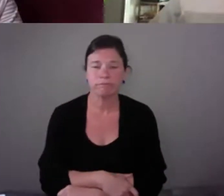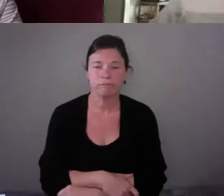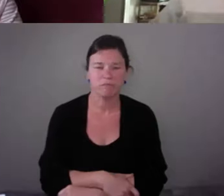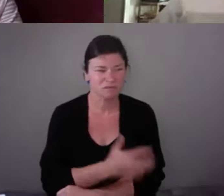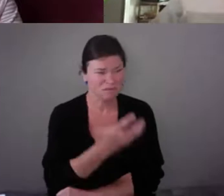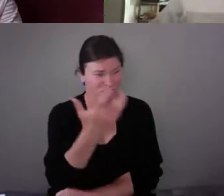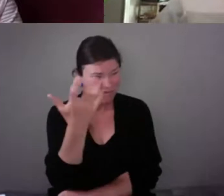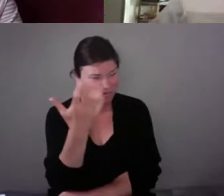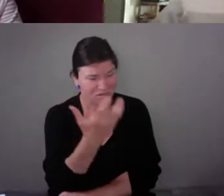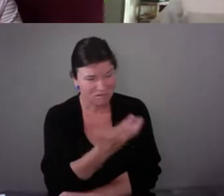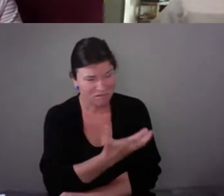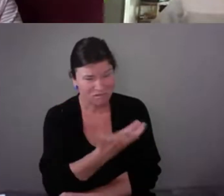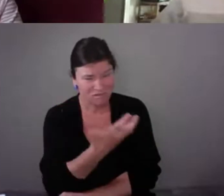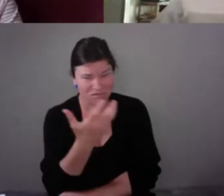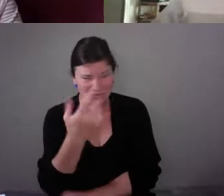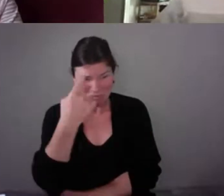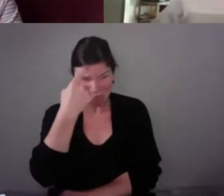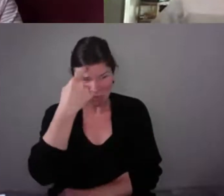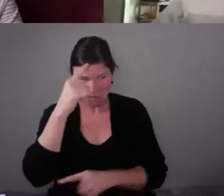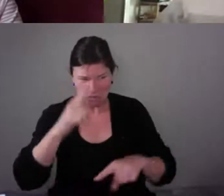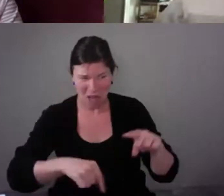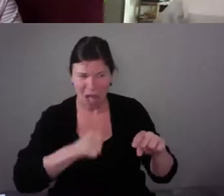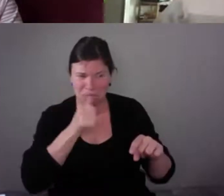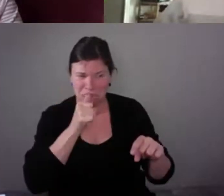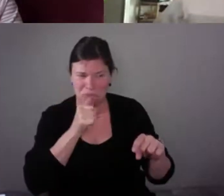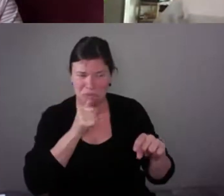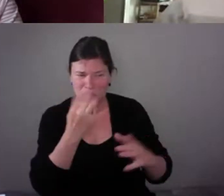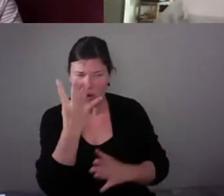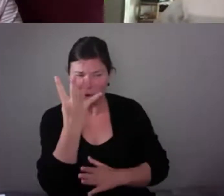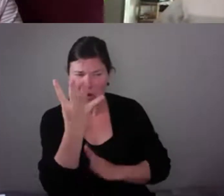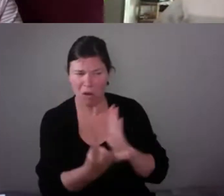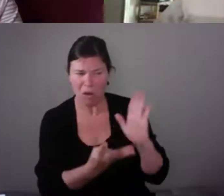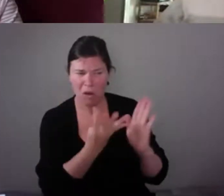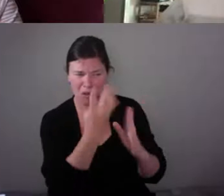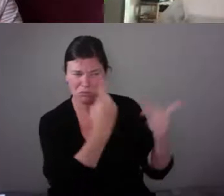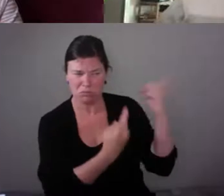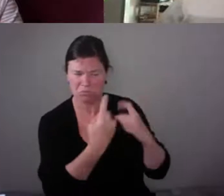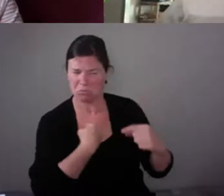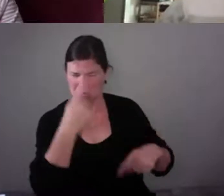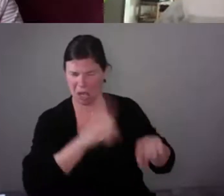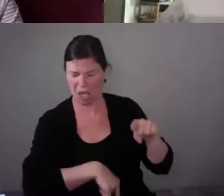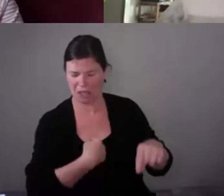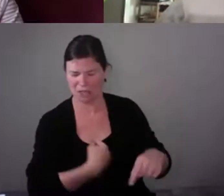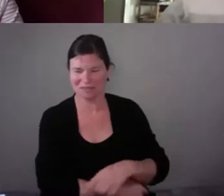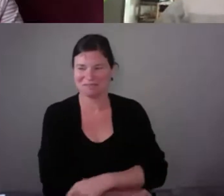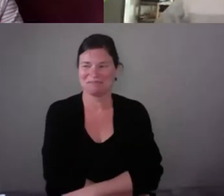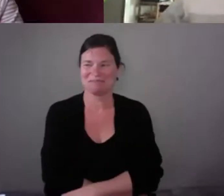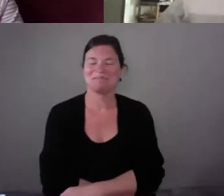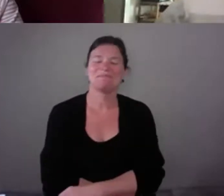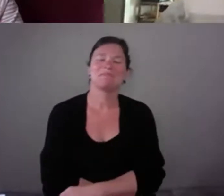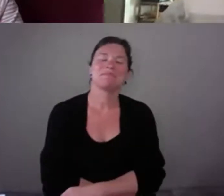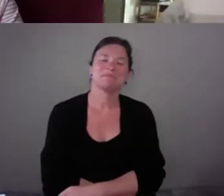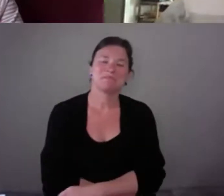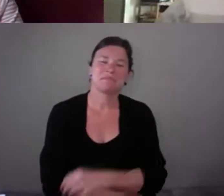Wow, I don't know if I can endure 4 hours of somebody questioning me like that. I